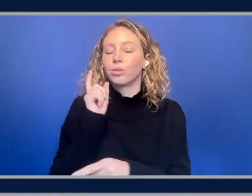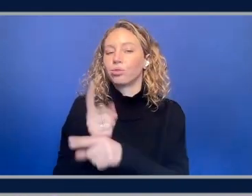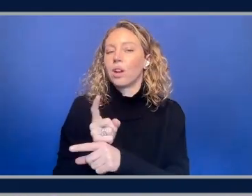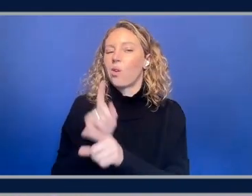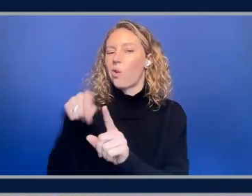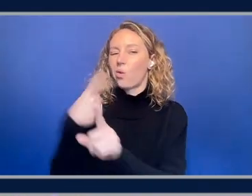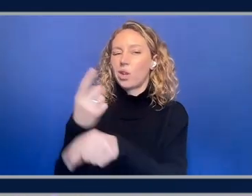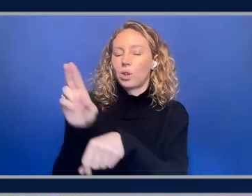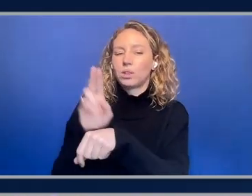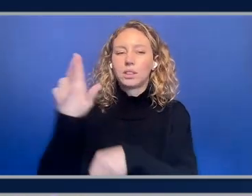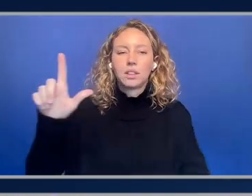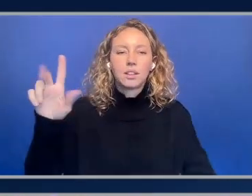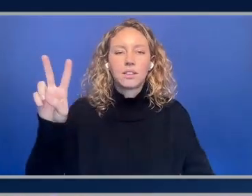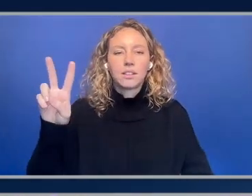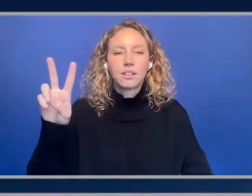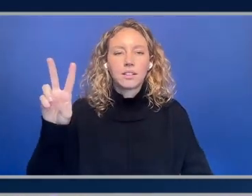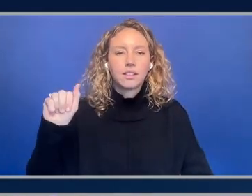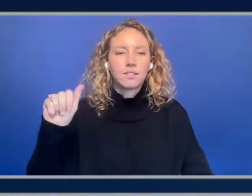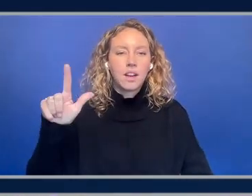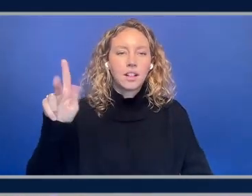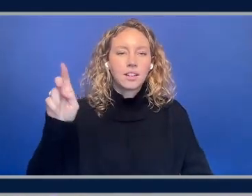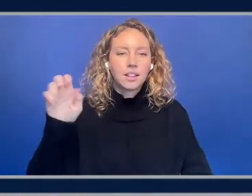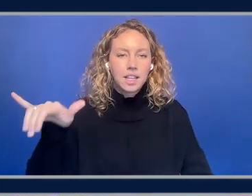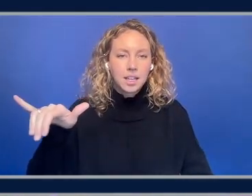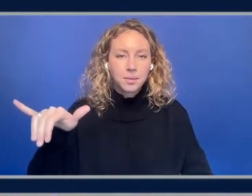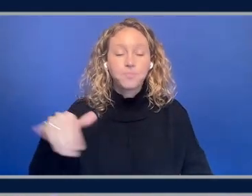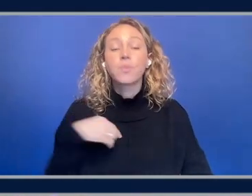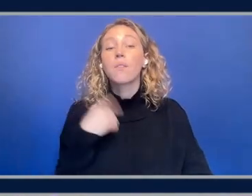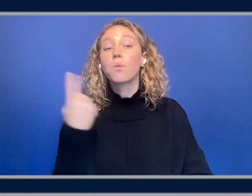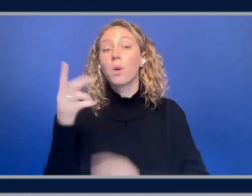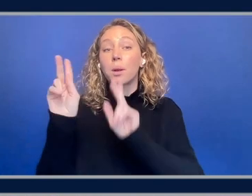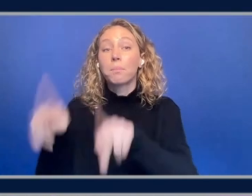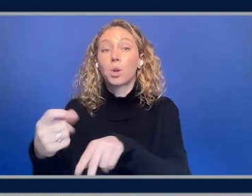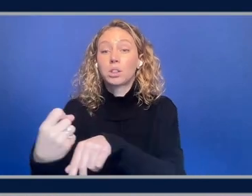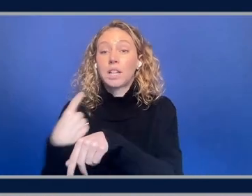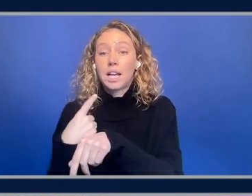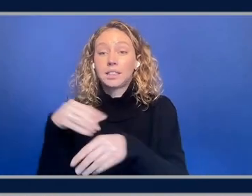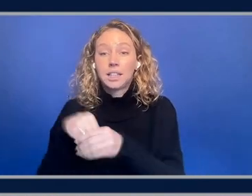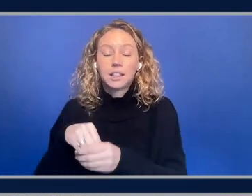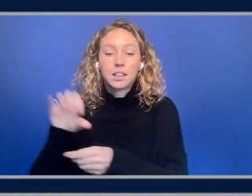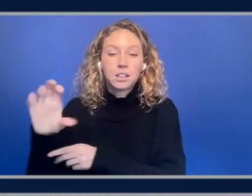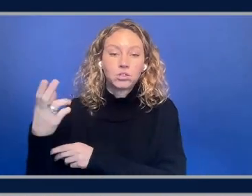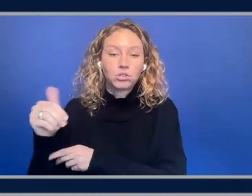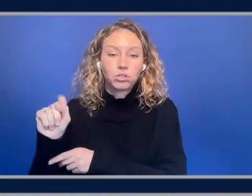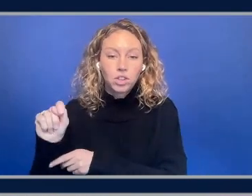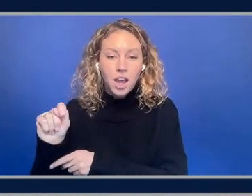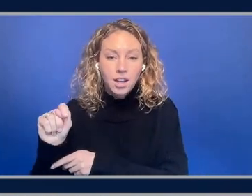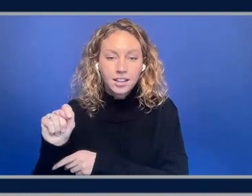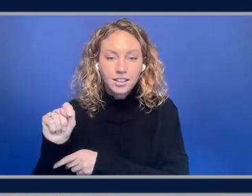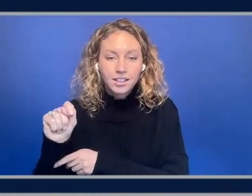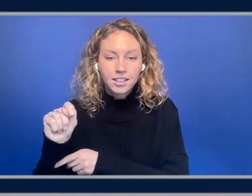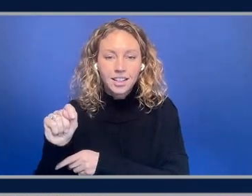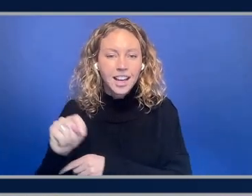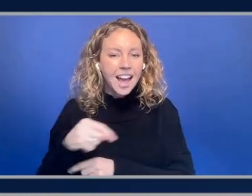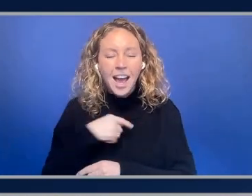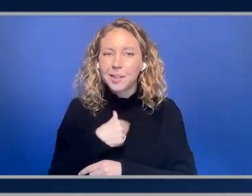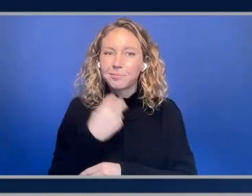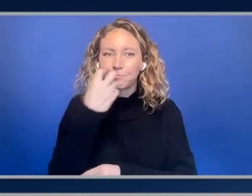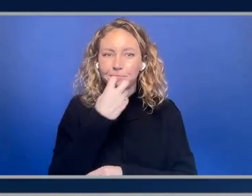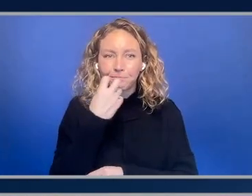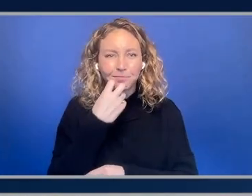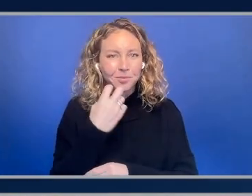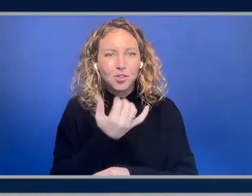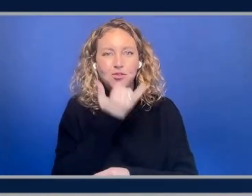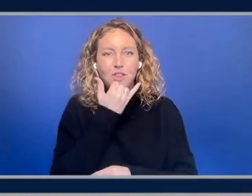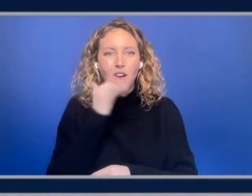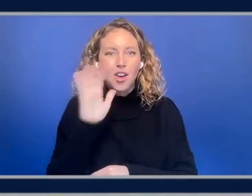And we have a question in the chat. So he just, R. Sirapon, that's mispronounced. He